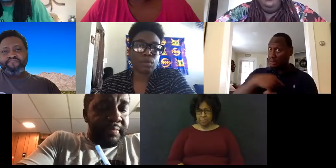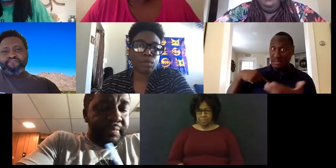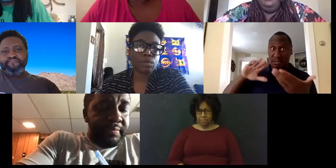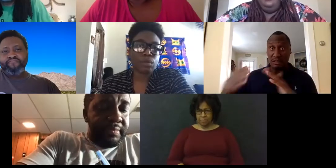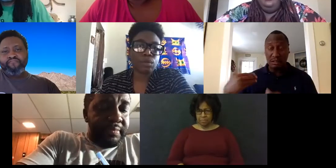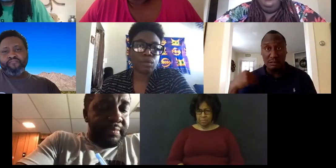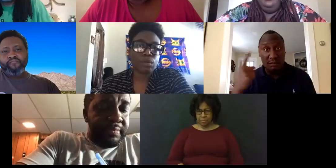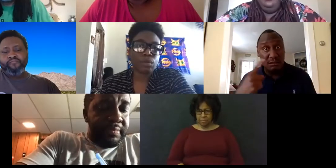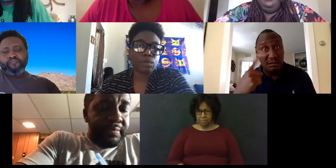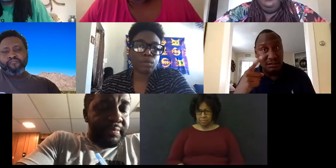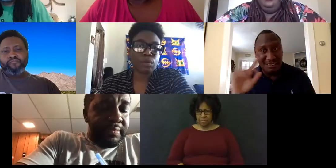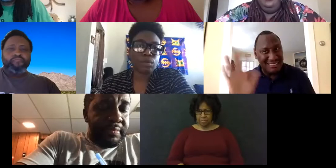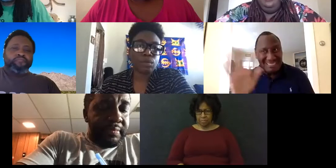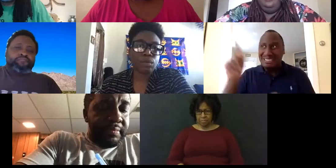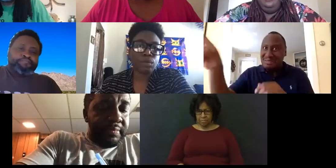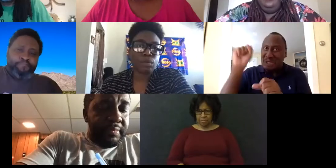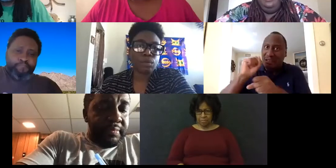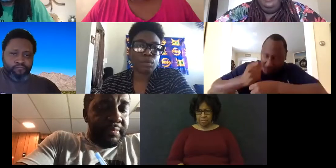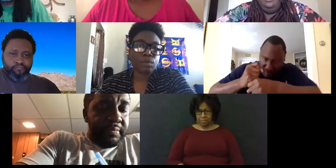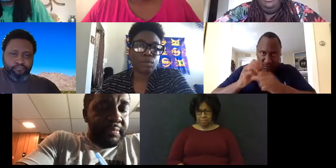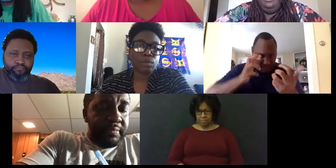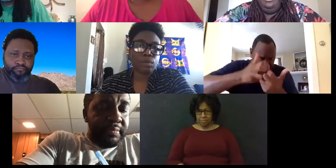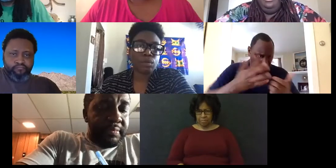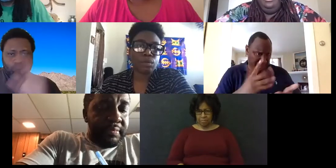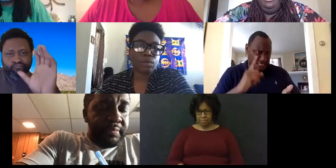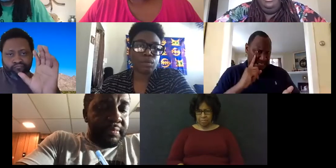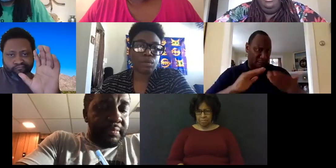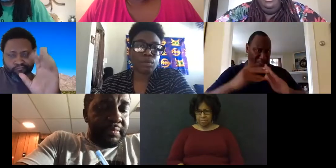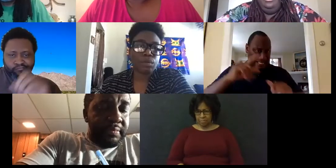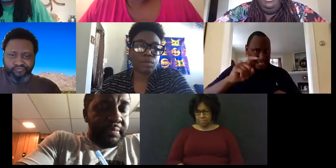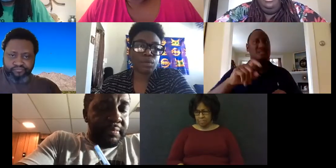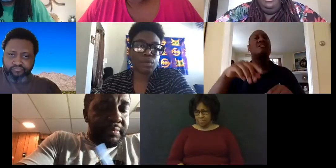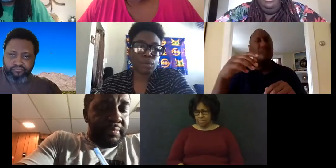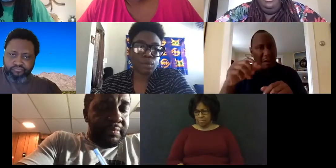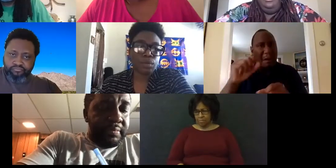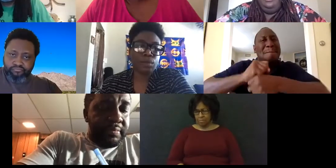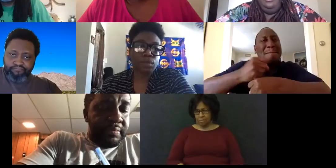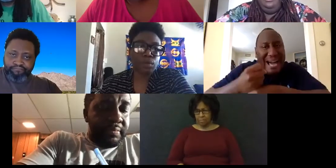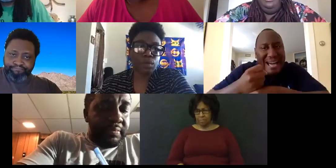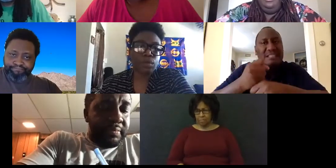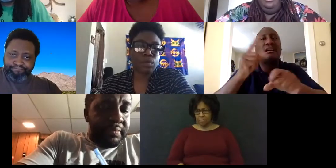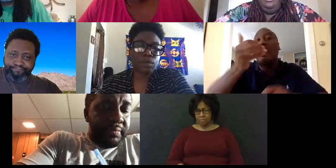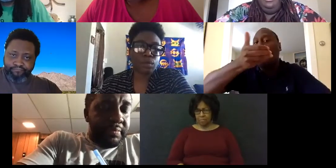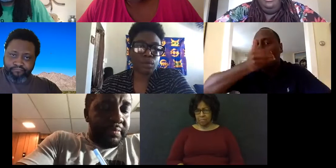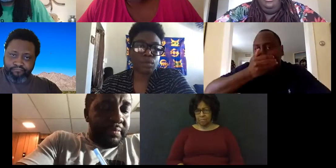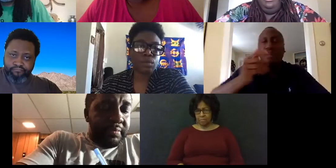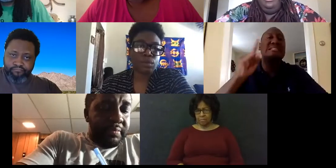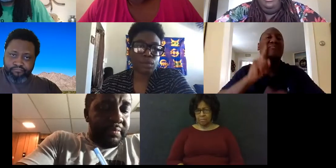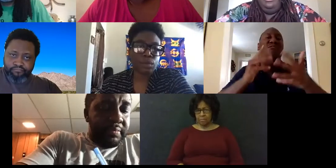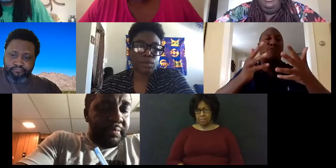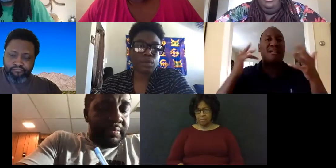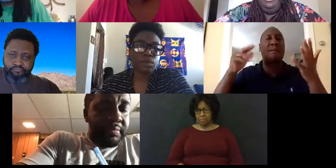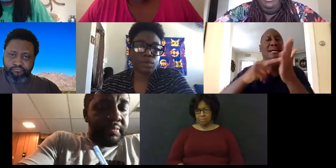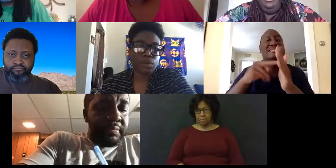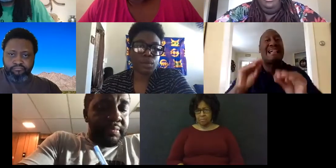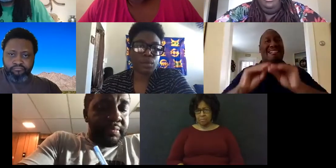community. And I don't want to die. I'm deaf. I don't want to die. So they need to look into it